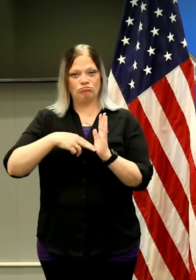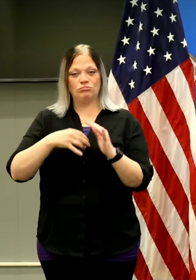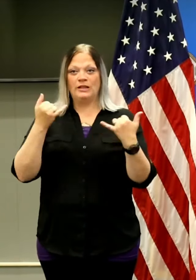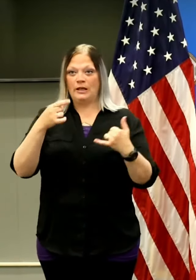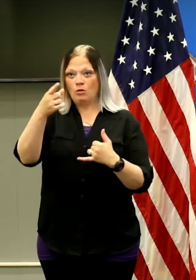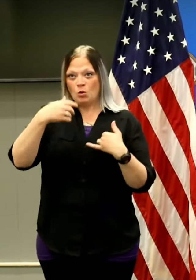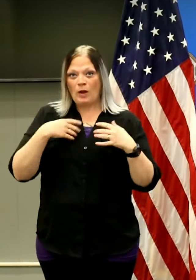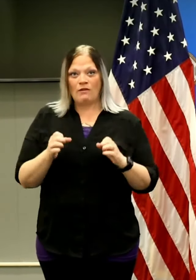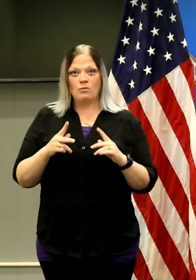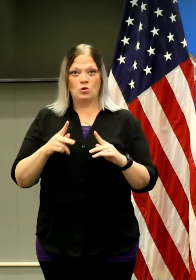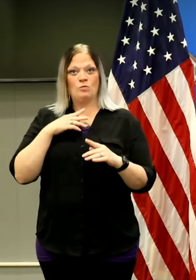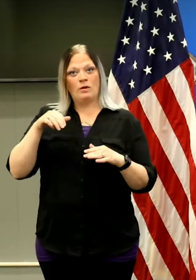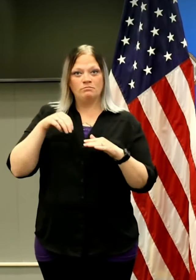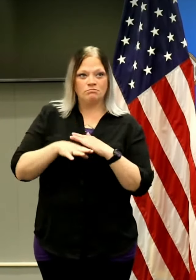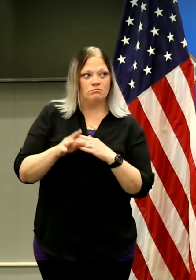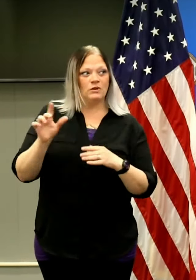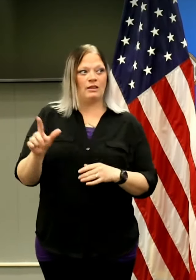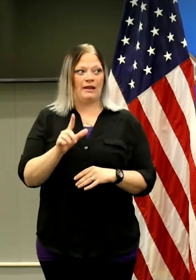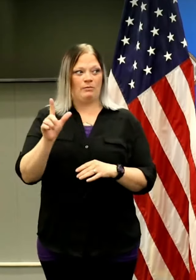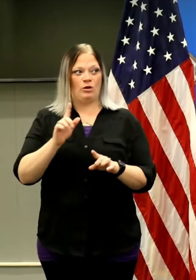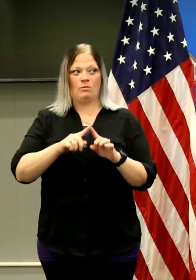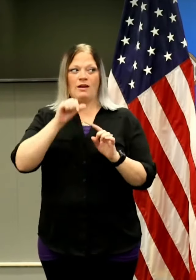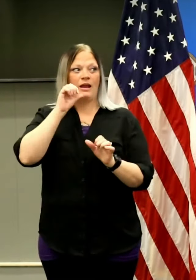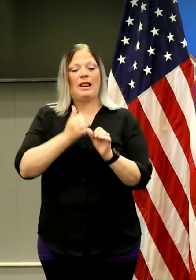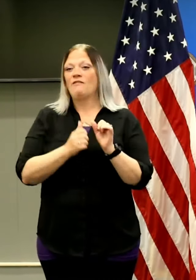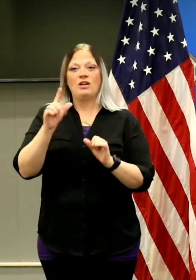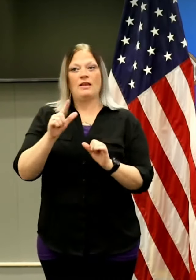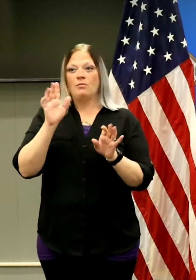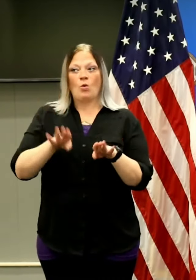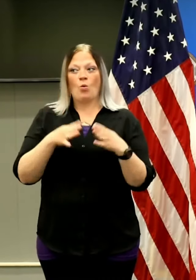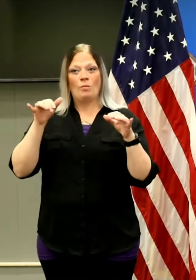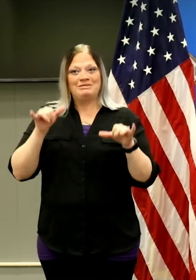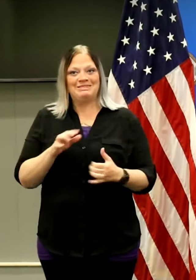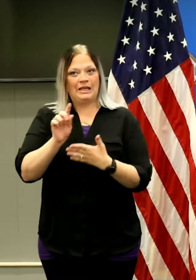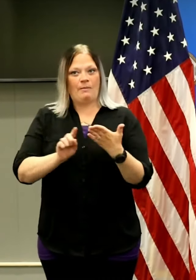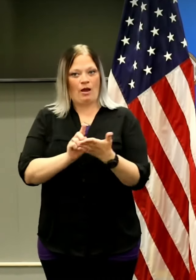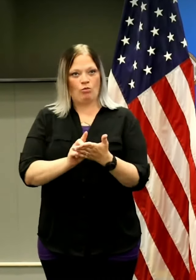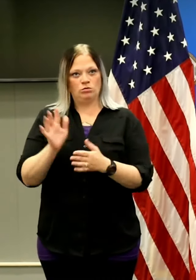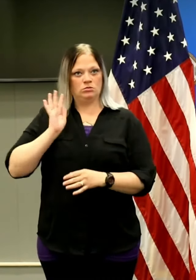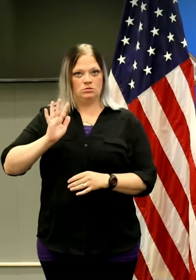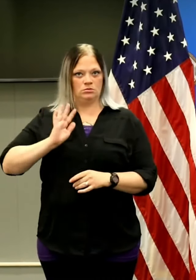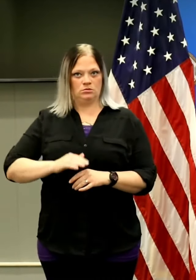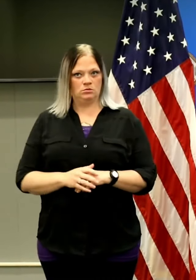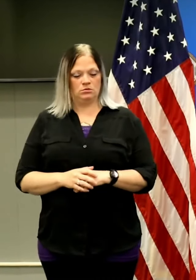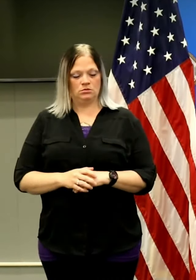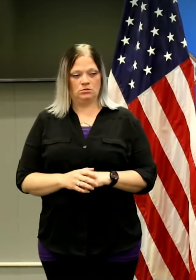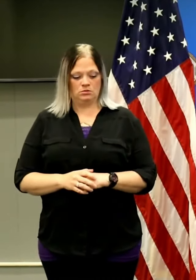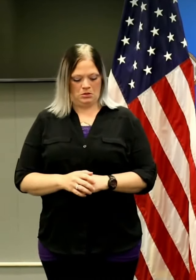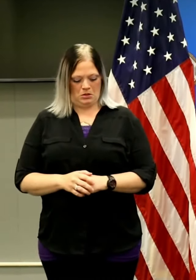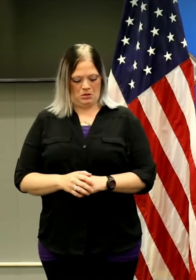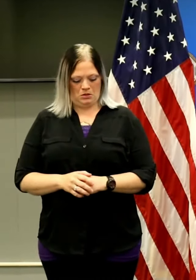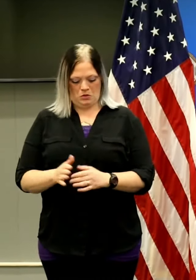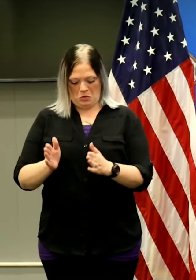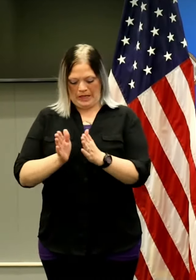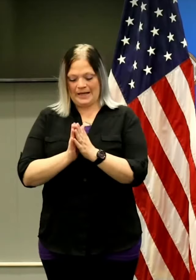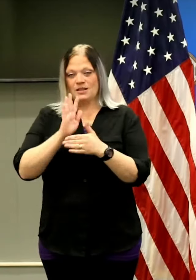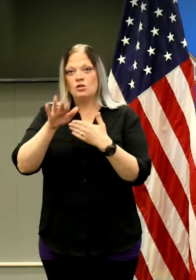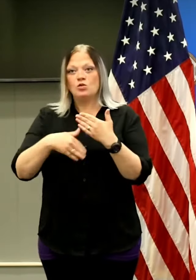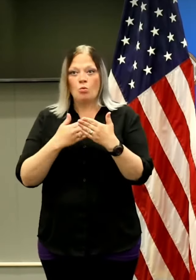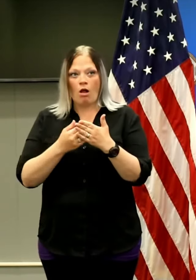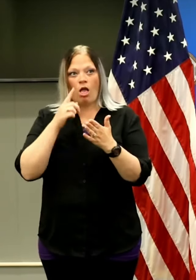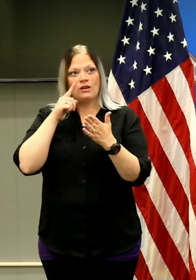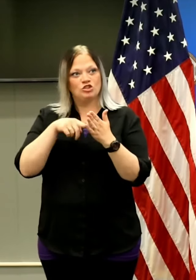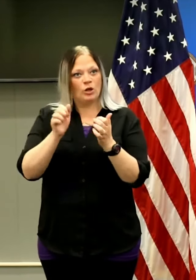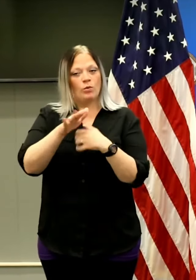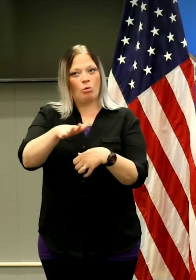have an opportunity to get back into the libraries, but not every library is open the same hours as they were before. So I ask that you all check